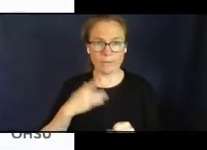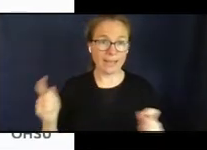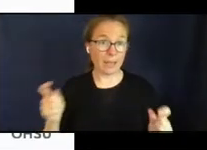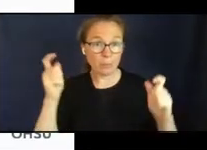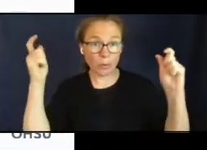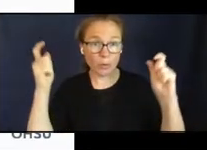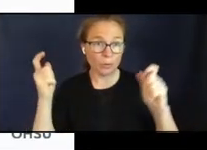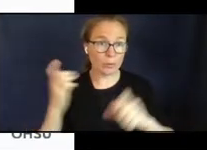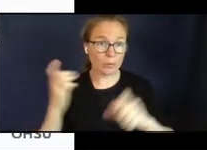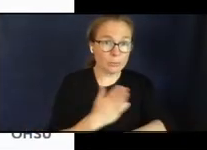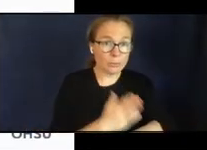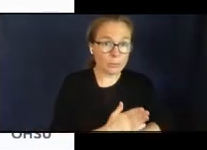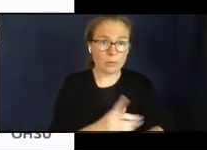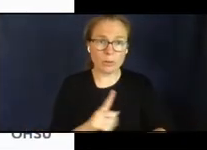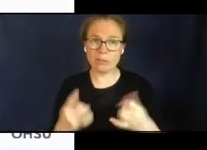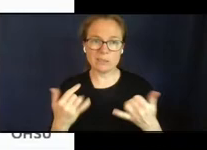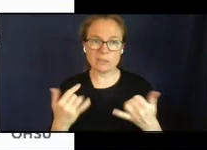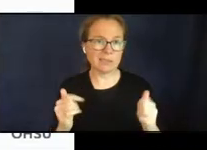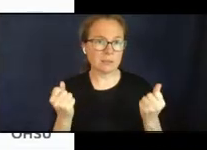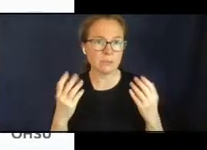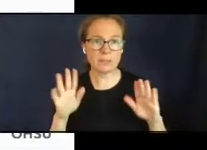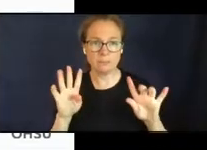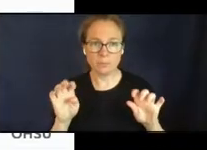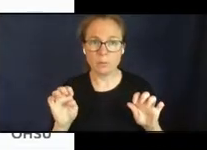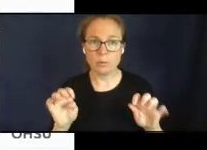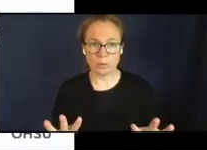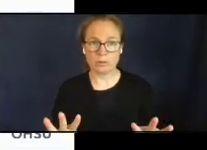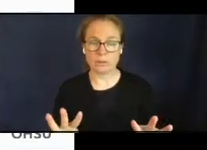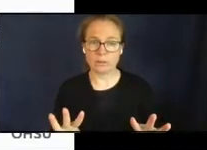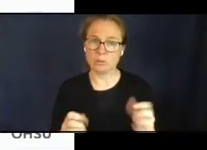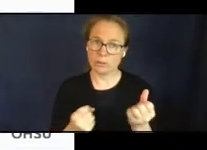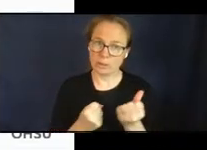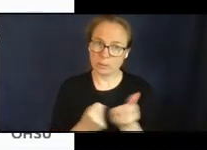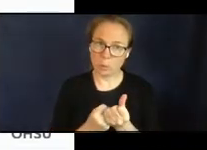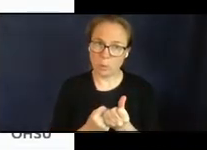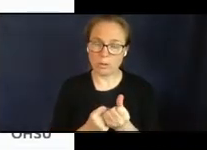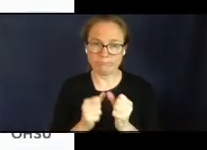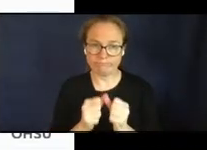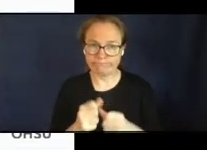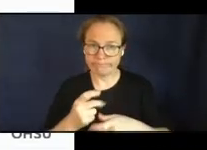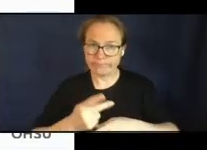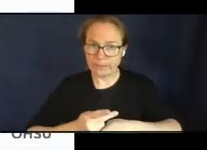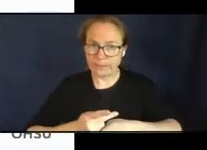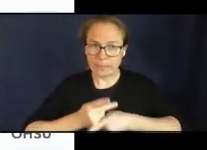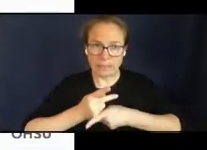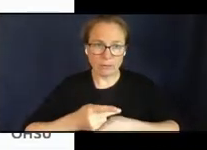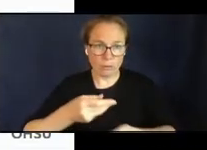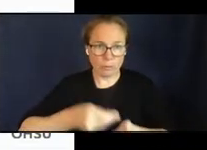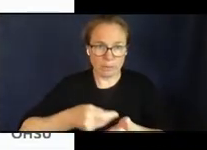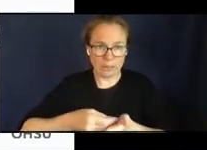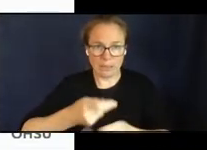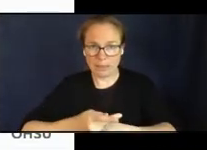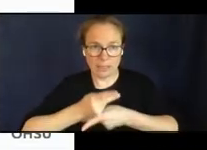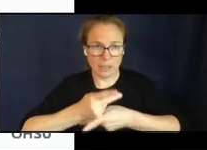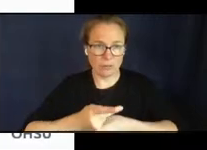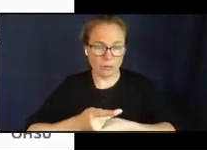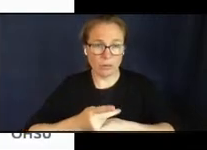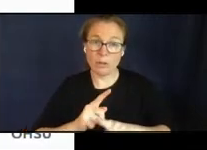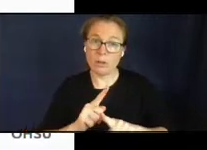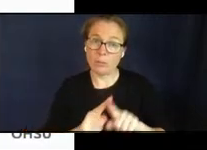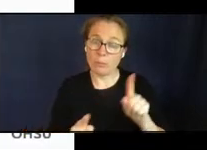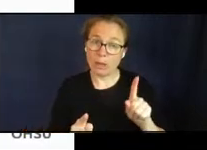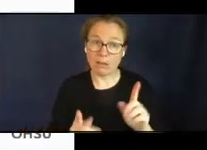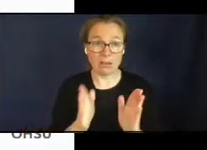uncertainty. So I support keeping a conservative budget, but I would challenge the team going